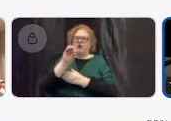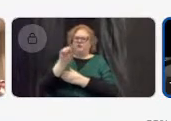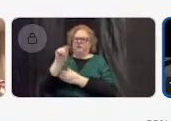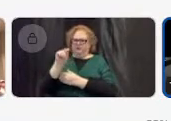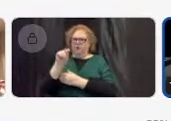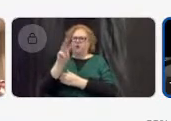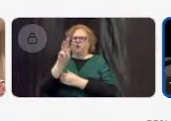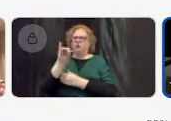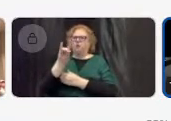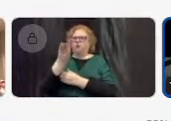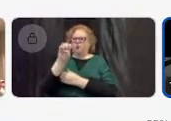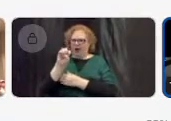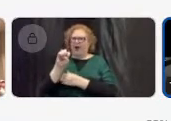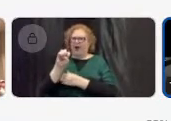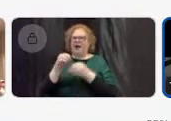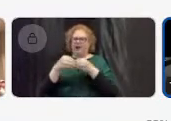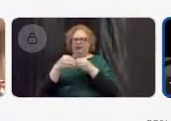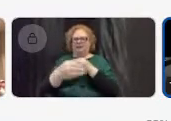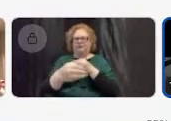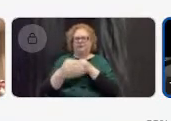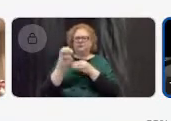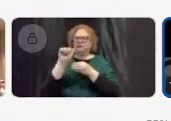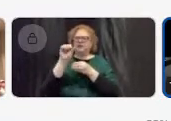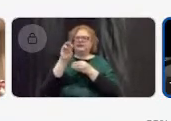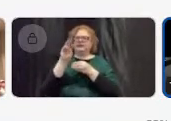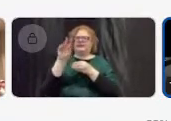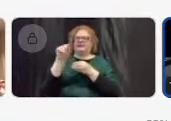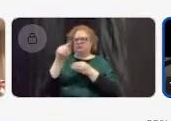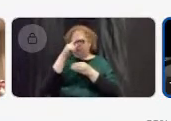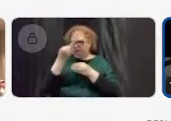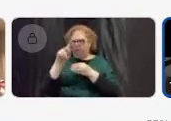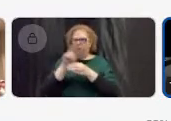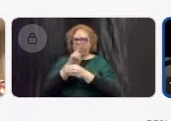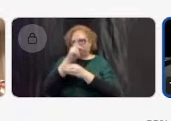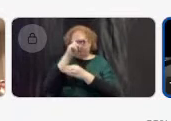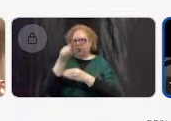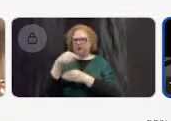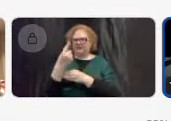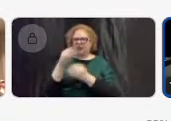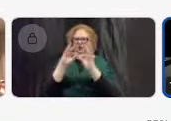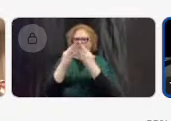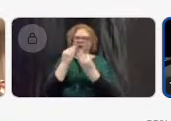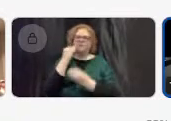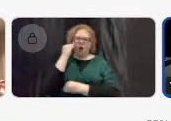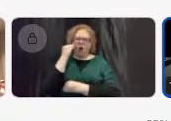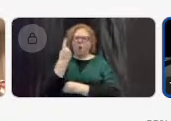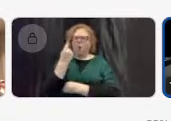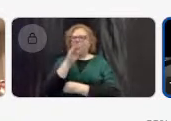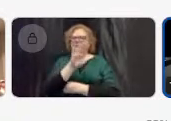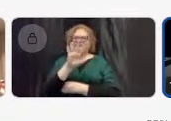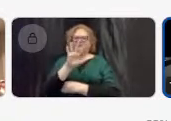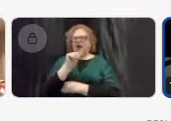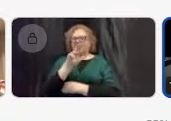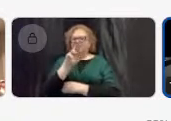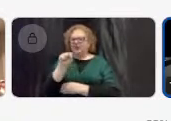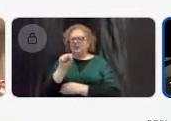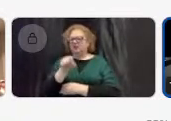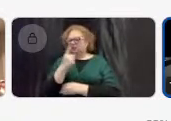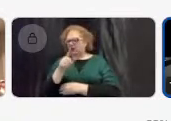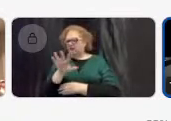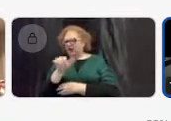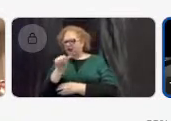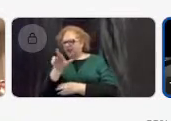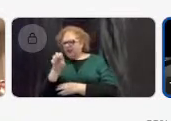single-family home on each of his 3 tracts of land. And that's what he's asked for. He's, one of them is 5 acres, I think the other one's 10. We're